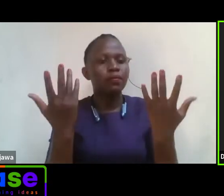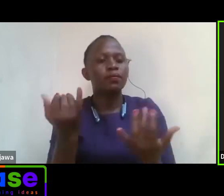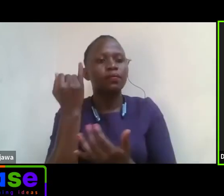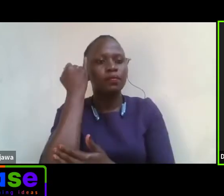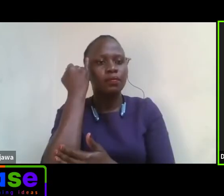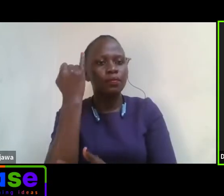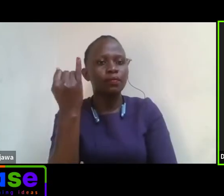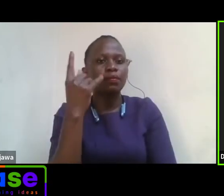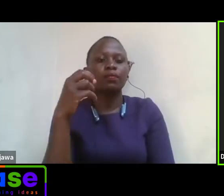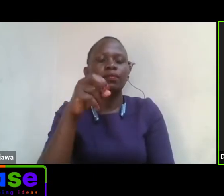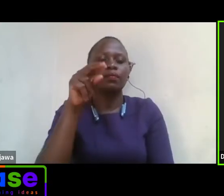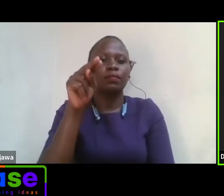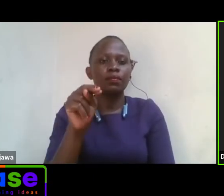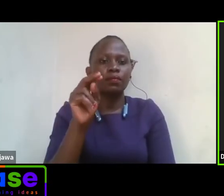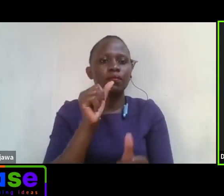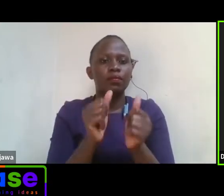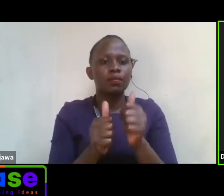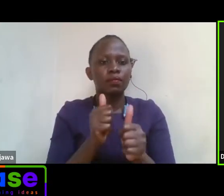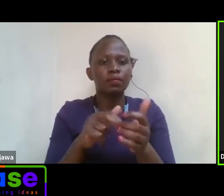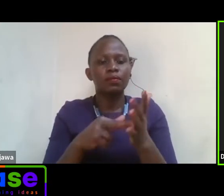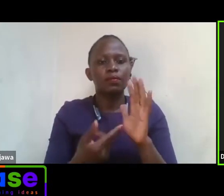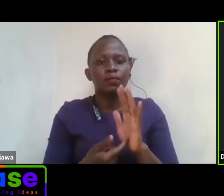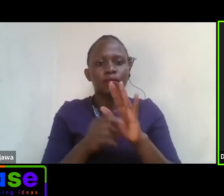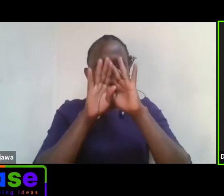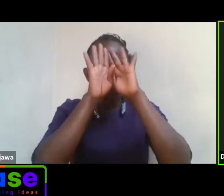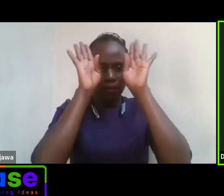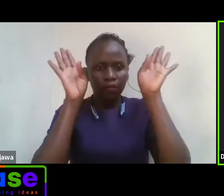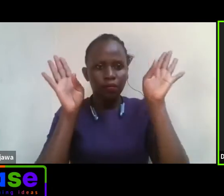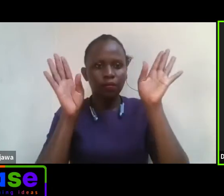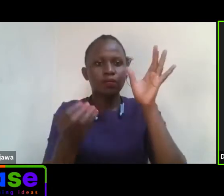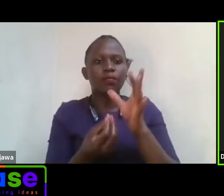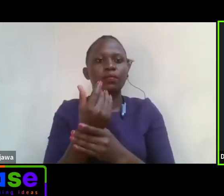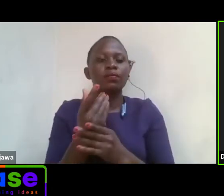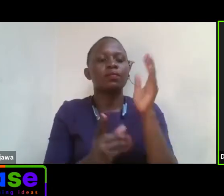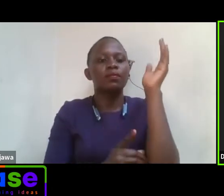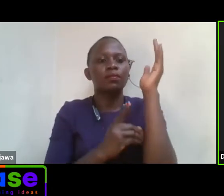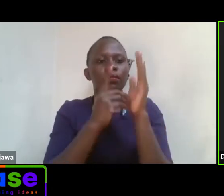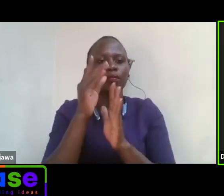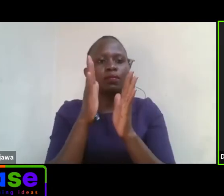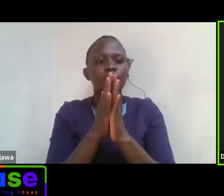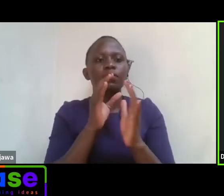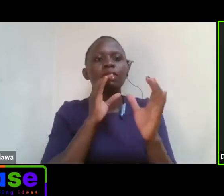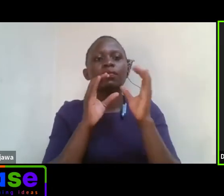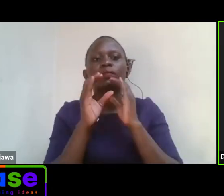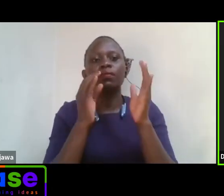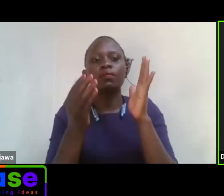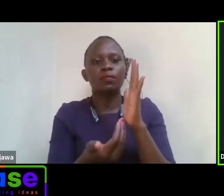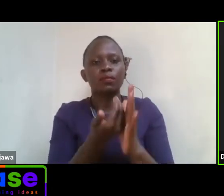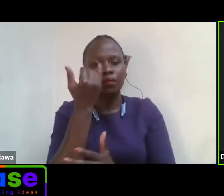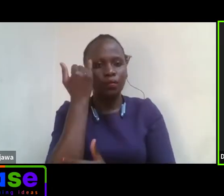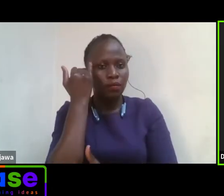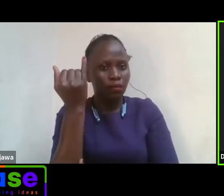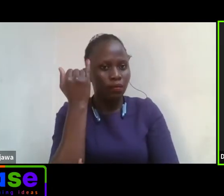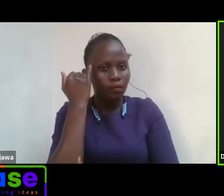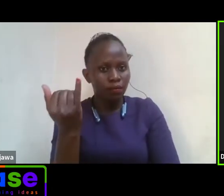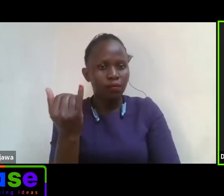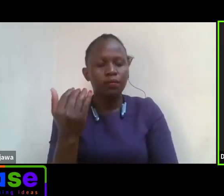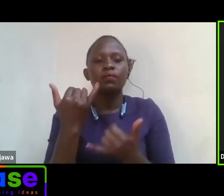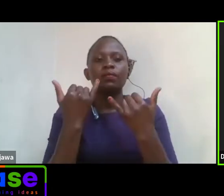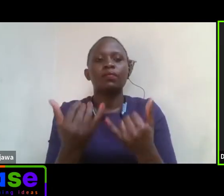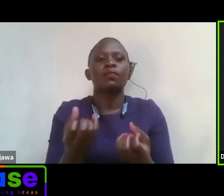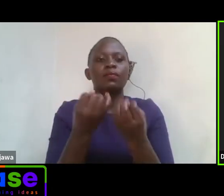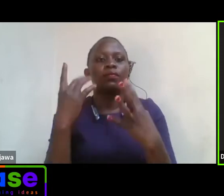which is the creative process of generating, developing, and communicating new ideas. Often we've found, and